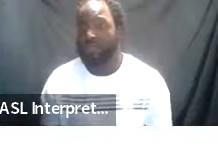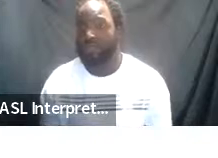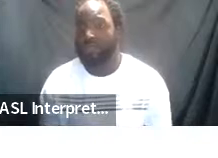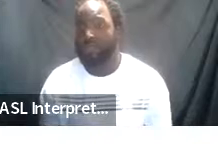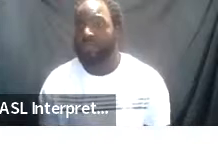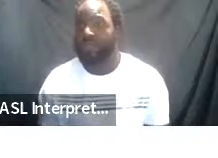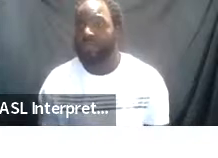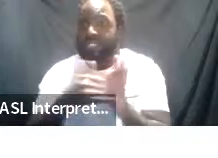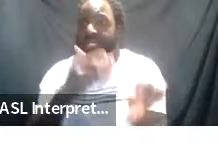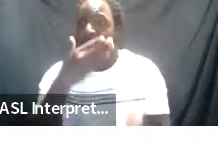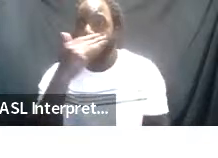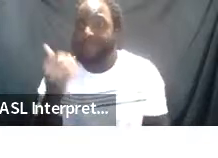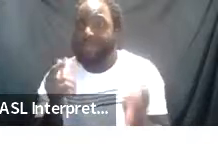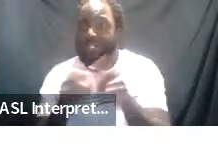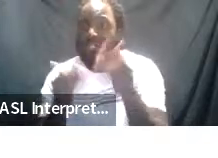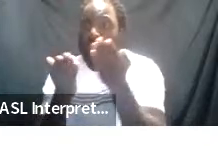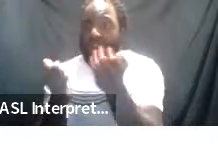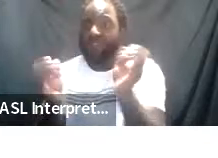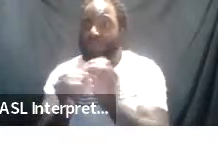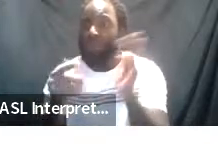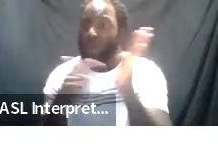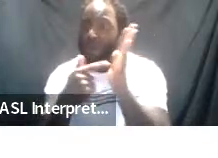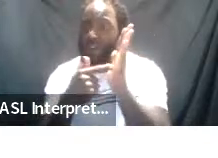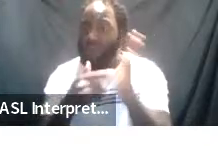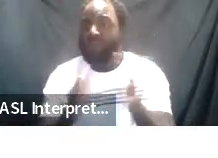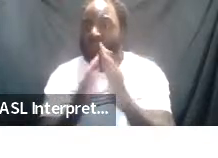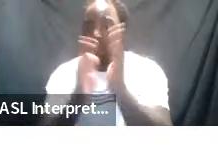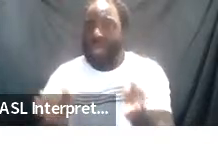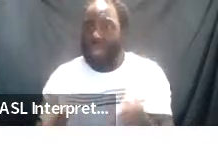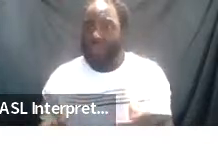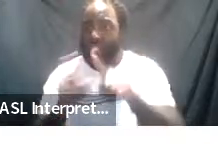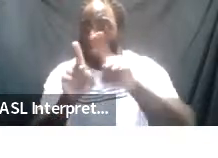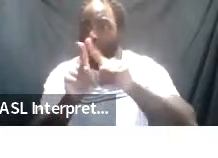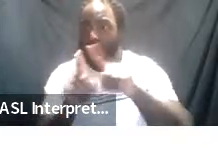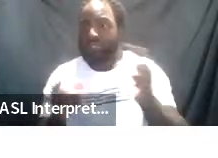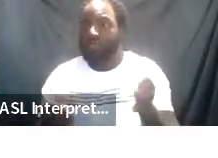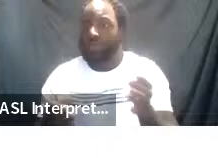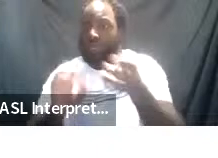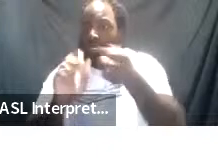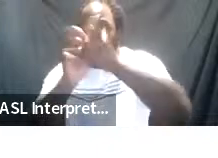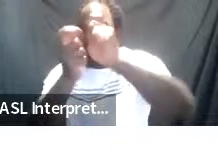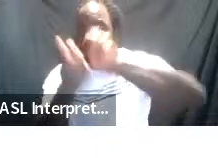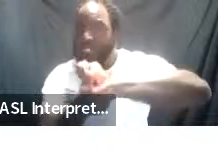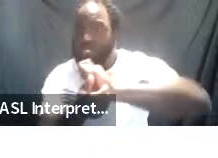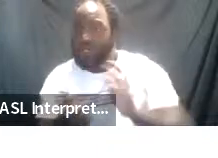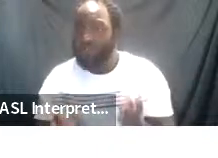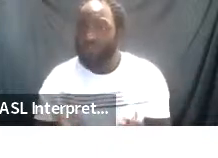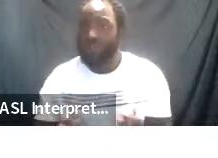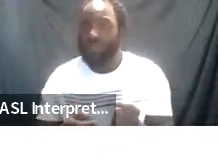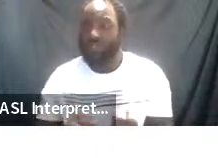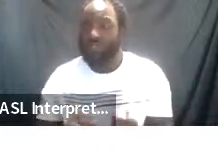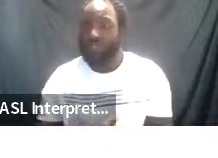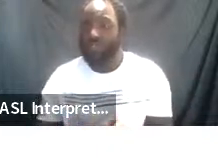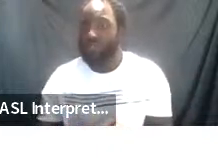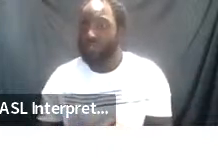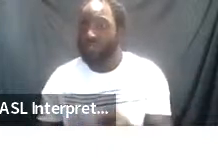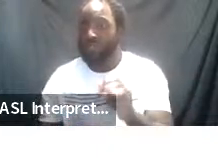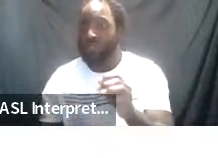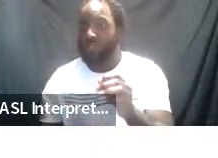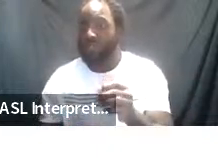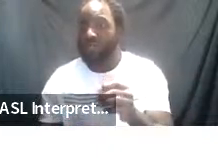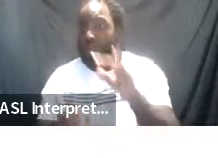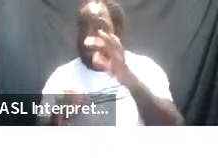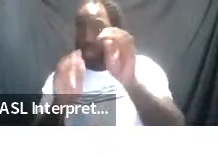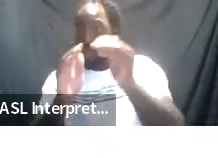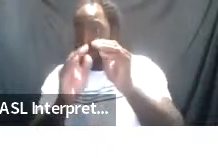better to maybe offer more affordable units? Also, the conversions of office